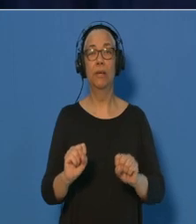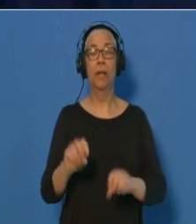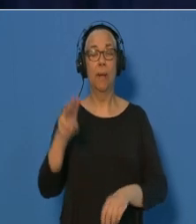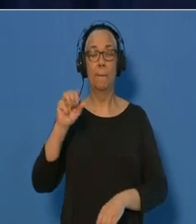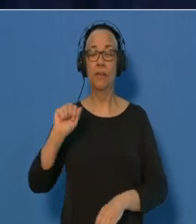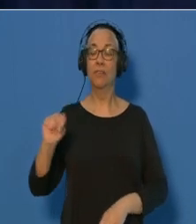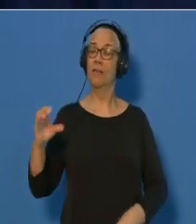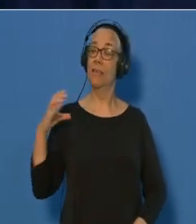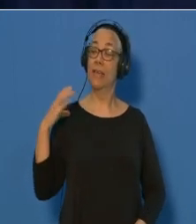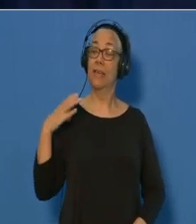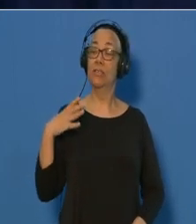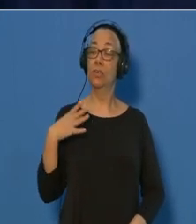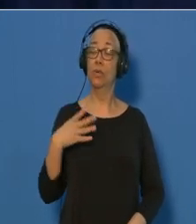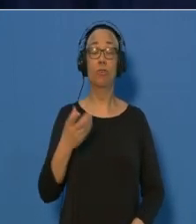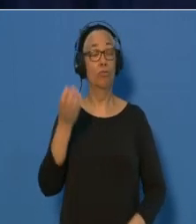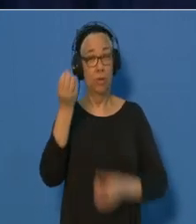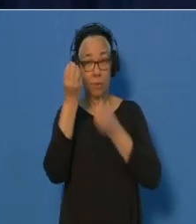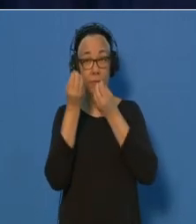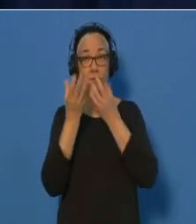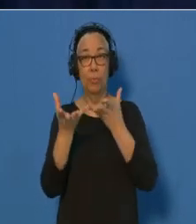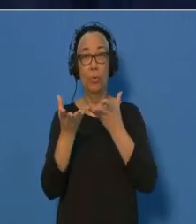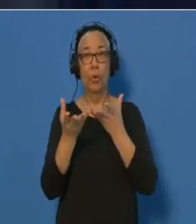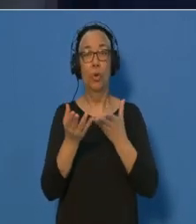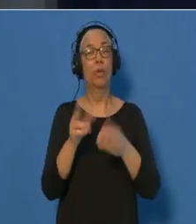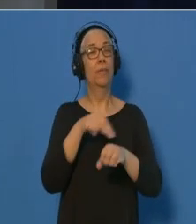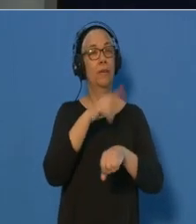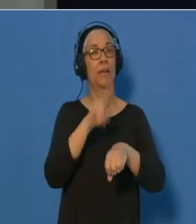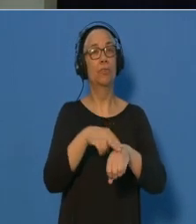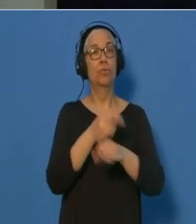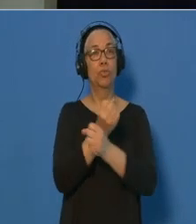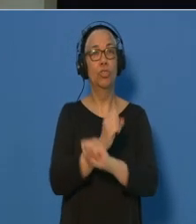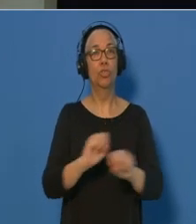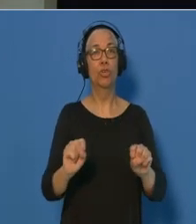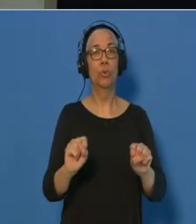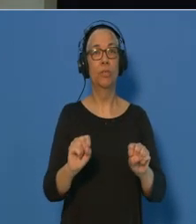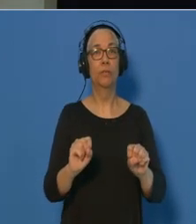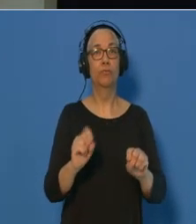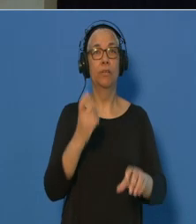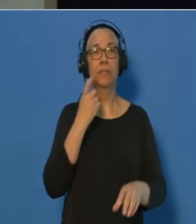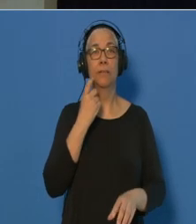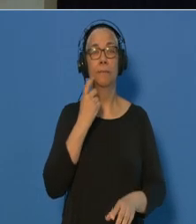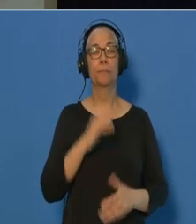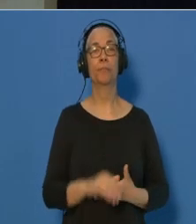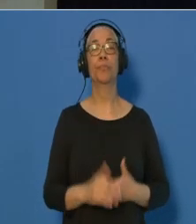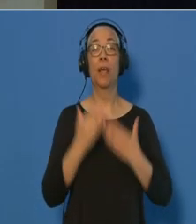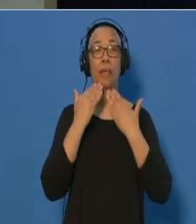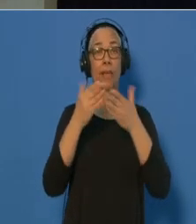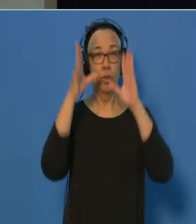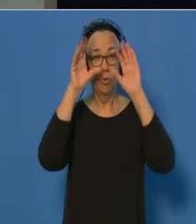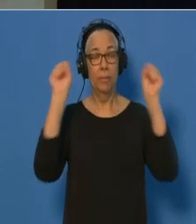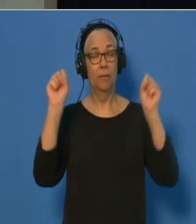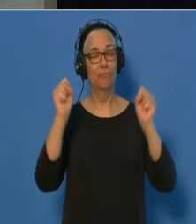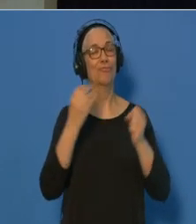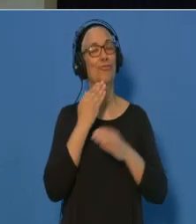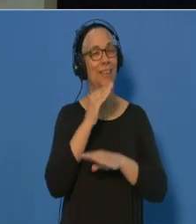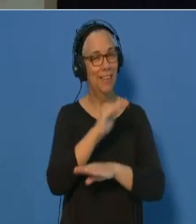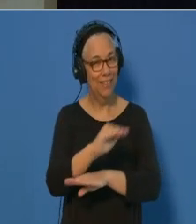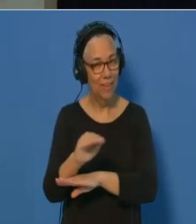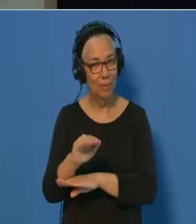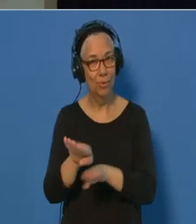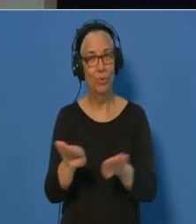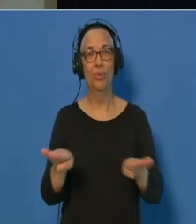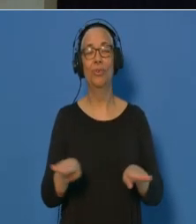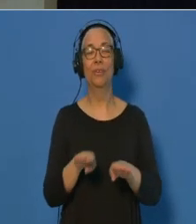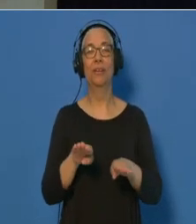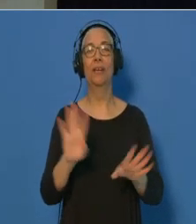will give an update on matters under the Ministry of National Security. Minister. Thank you, Premier. Good evening, Bermuda. The